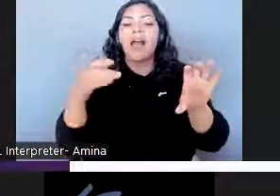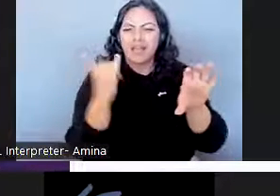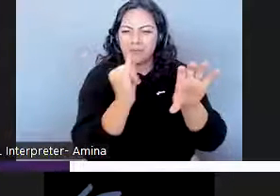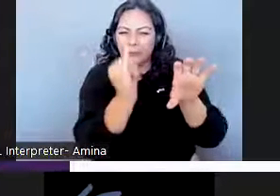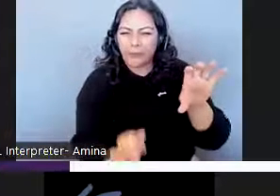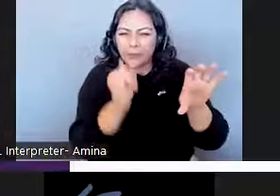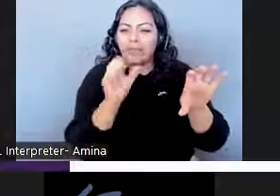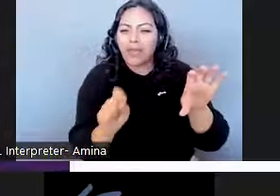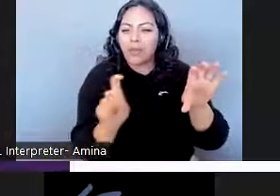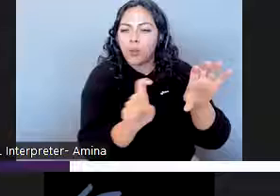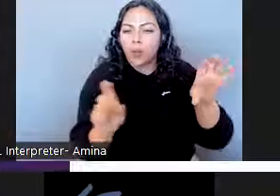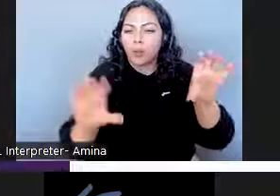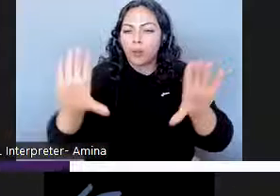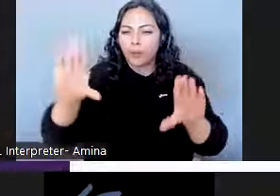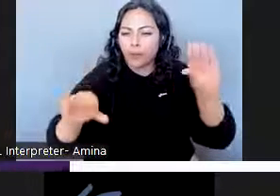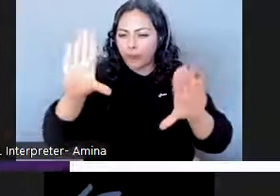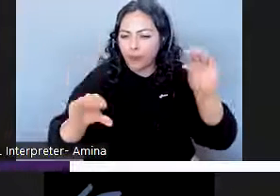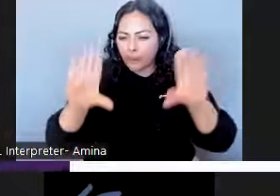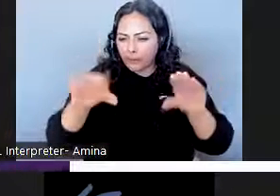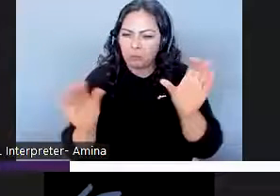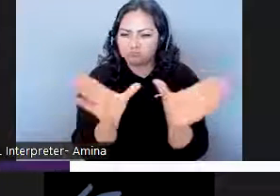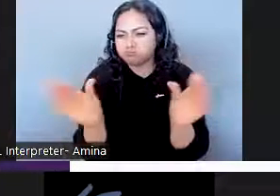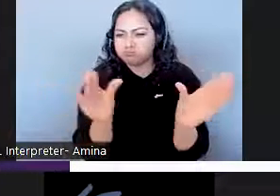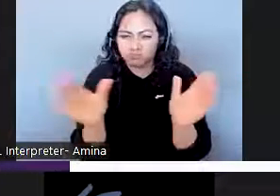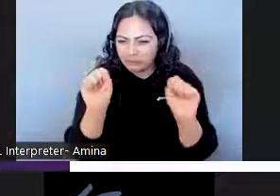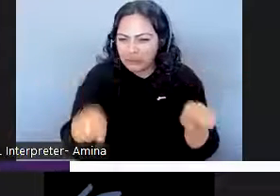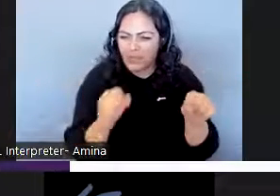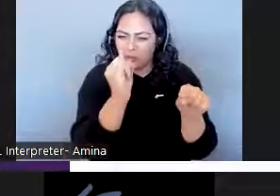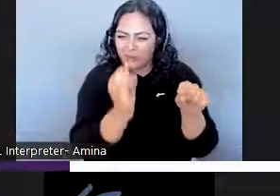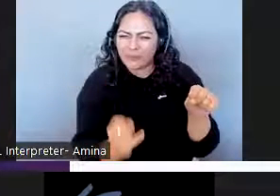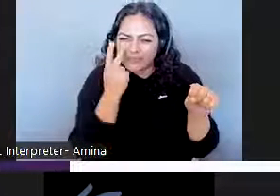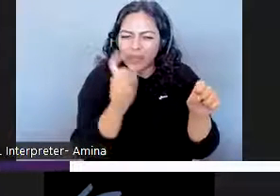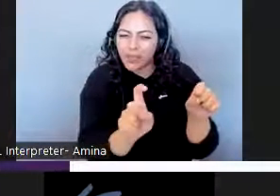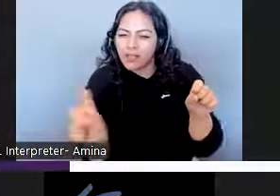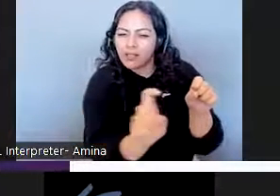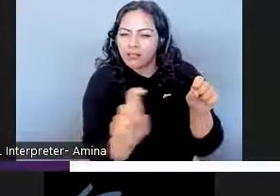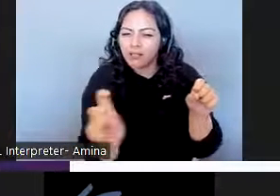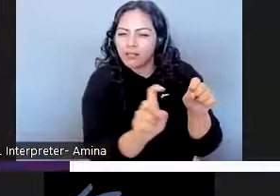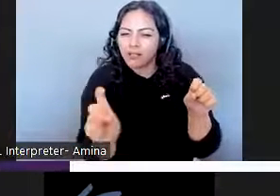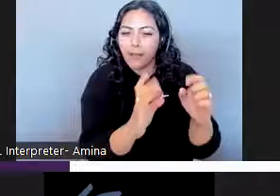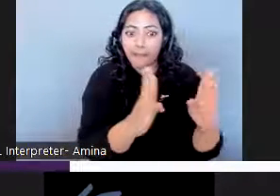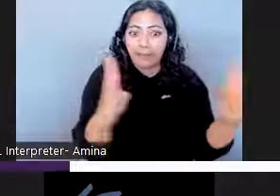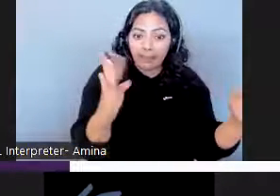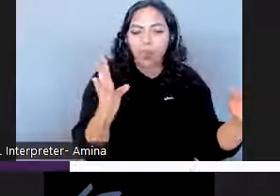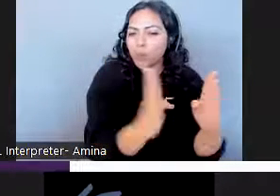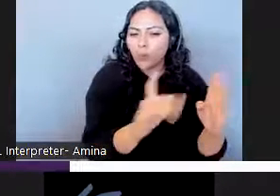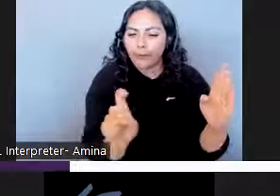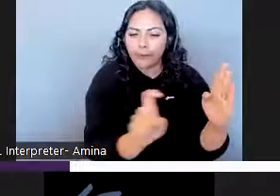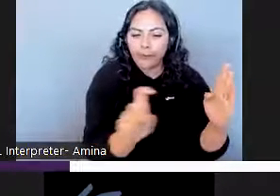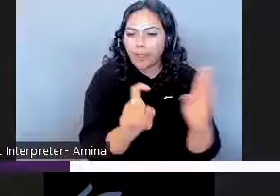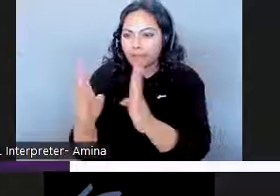Once the PowerPoint is finished, everyone will be on screen, so that shouldn't be much of an issue. You'll be able to see everyone